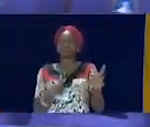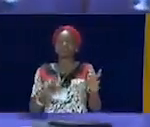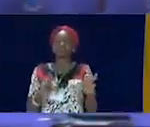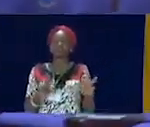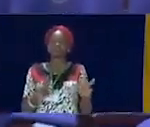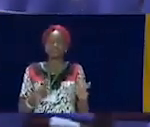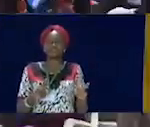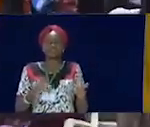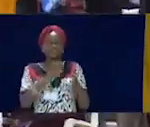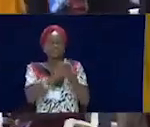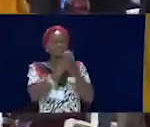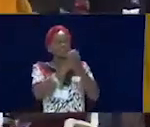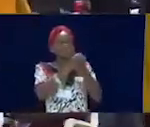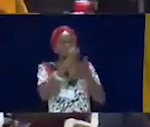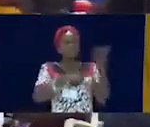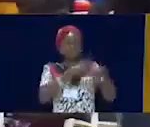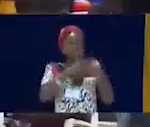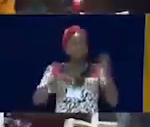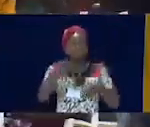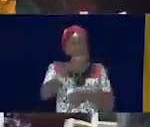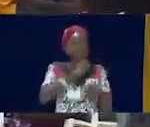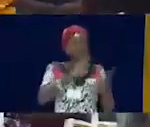What about you?